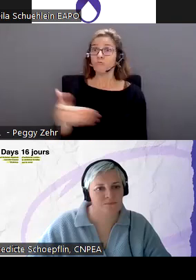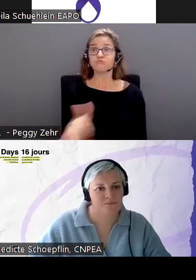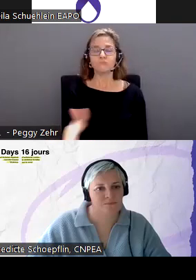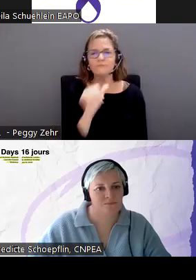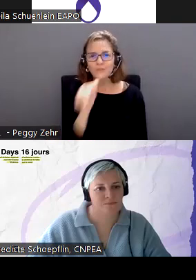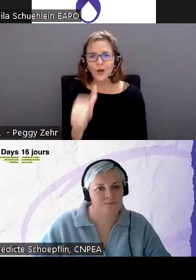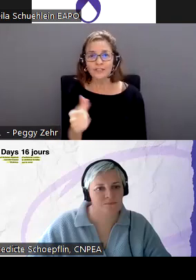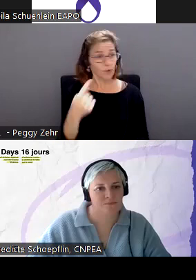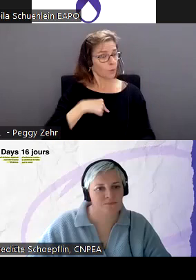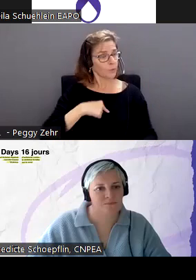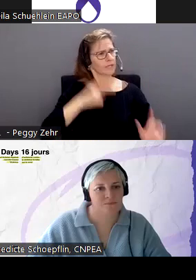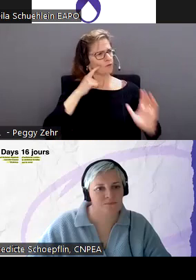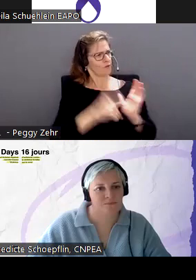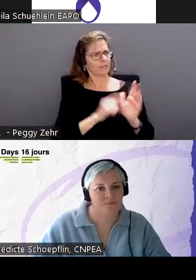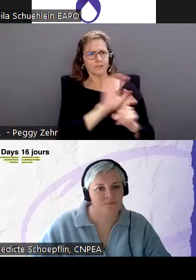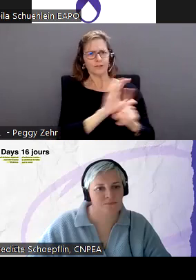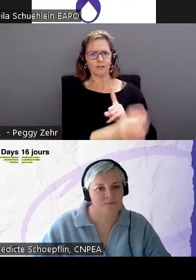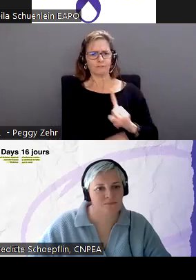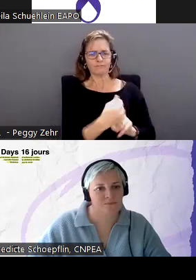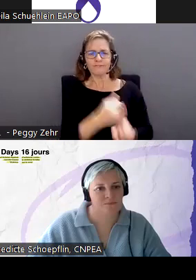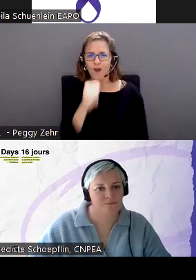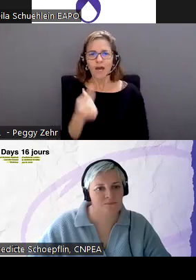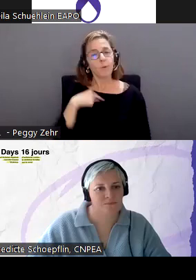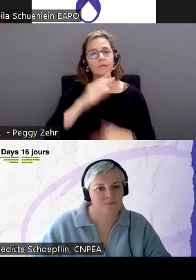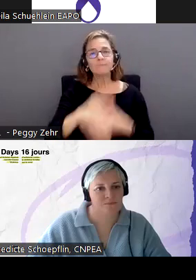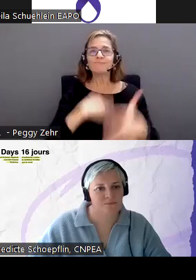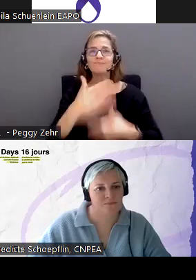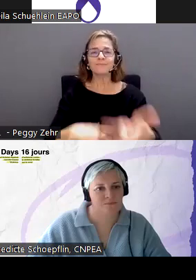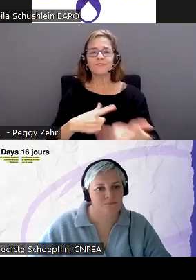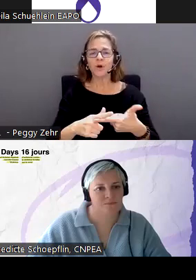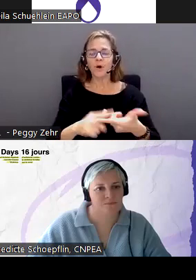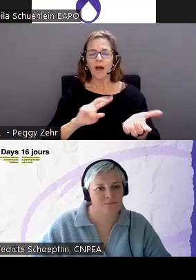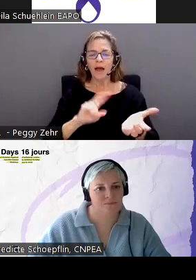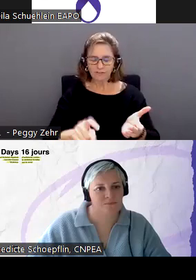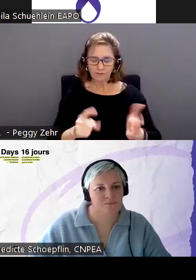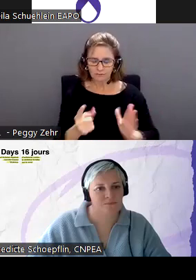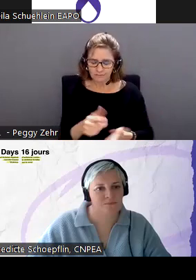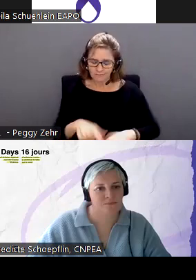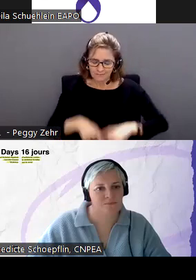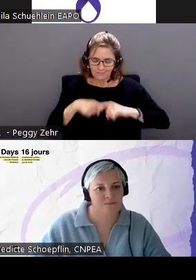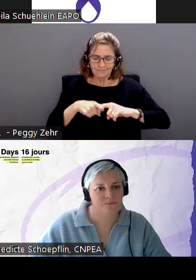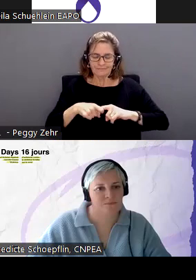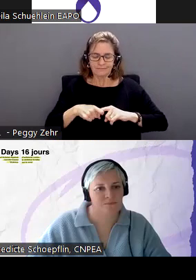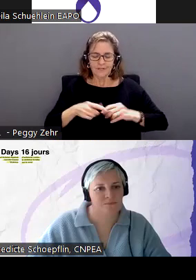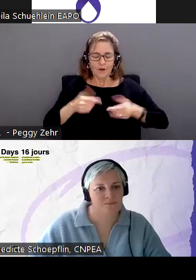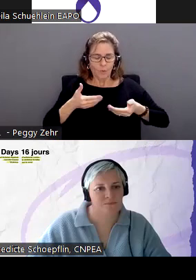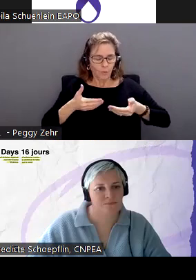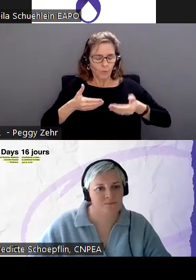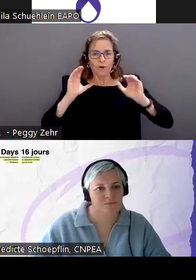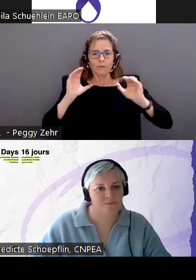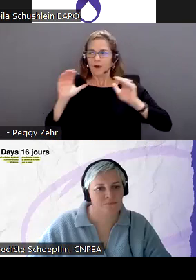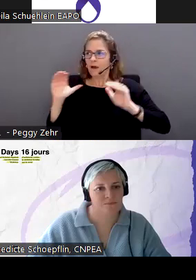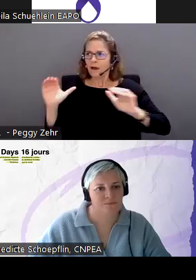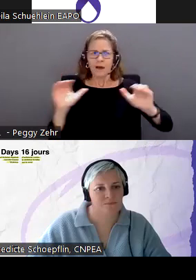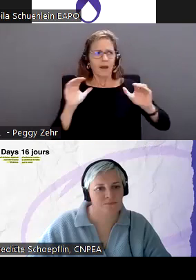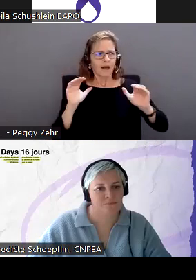which we can actually lean in and make a difference by being aware of what's around us. And I say this